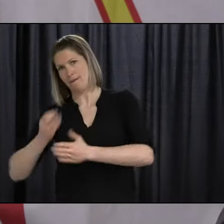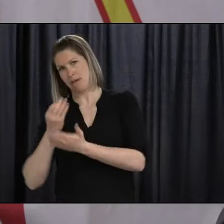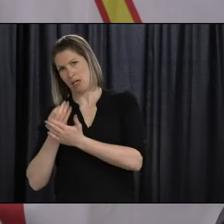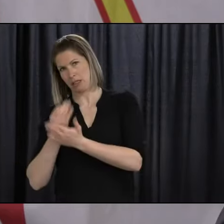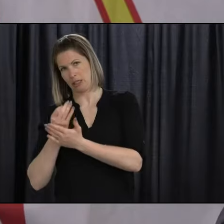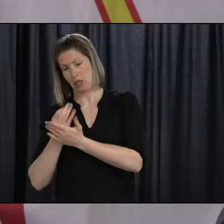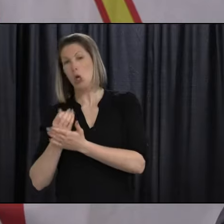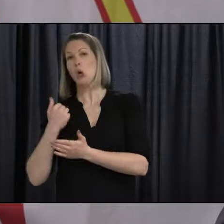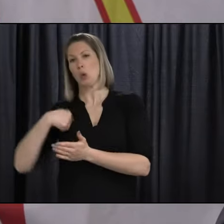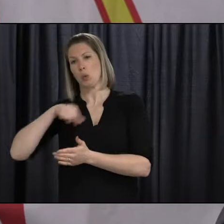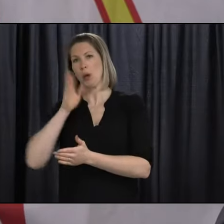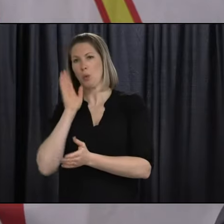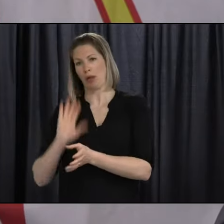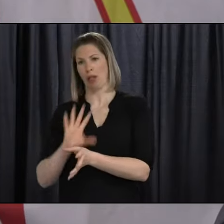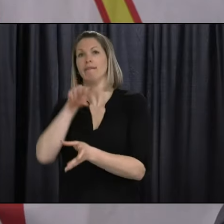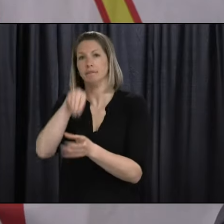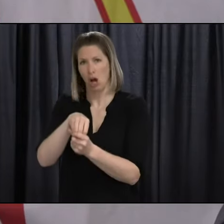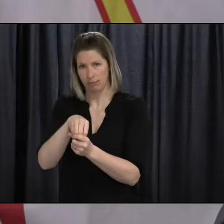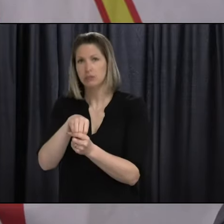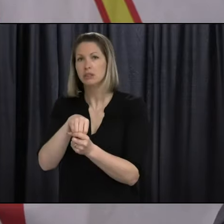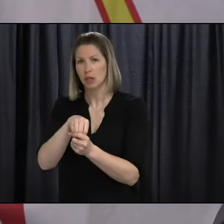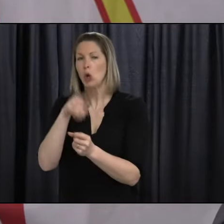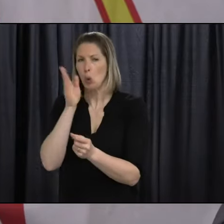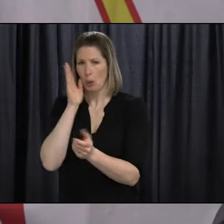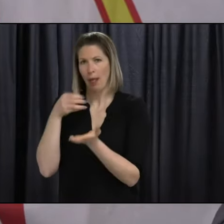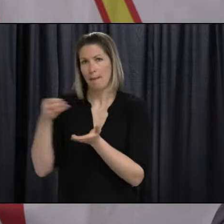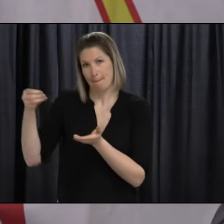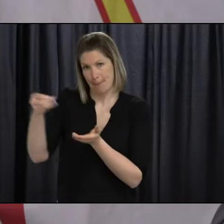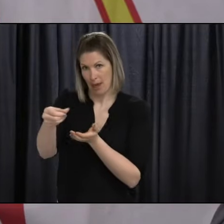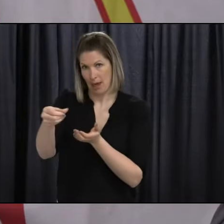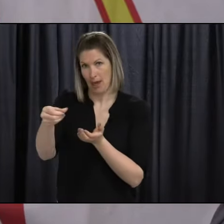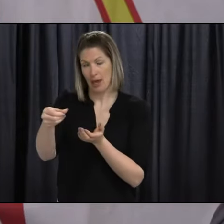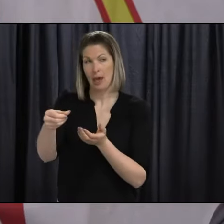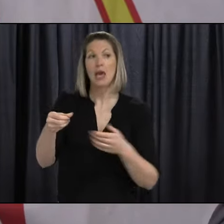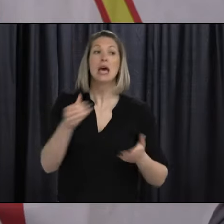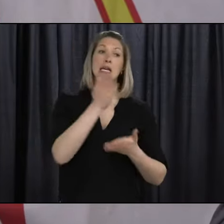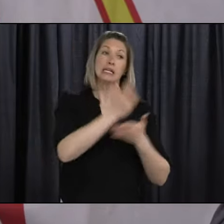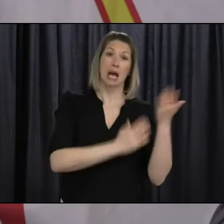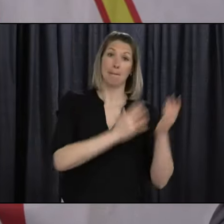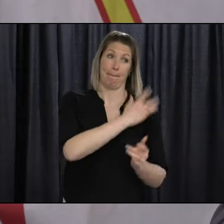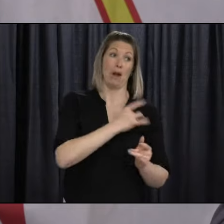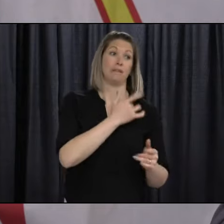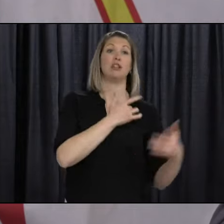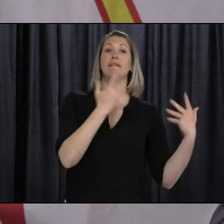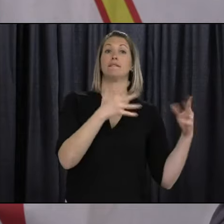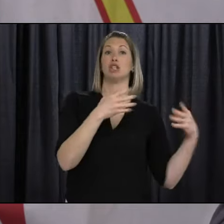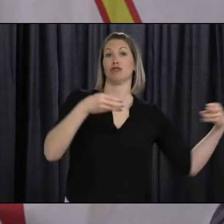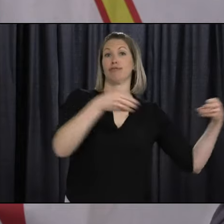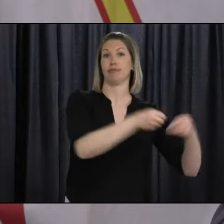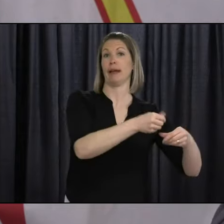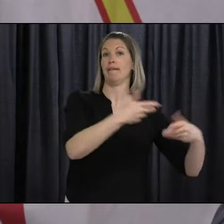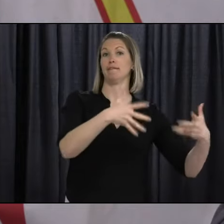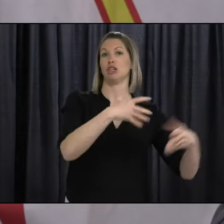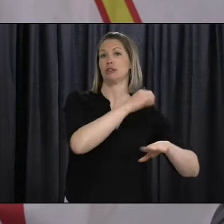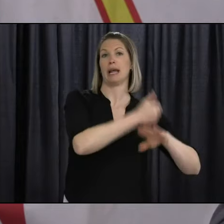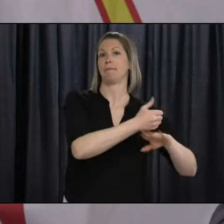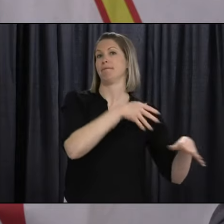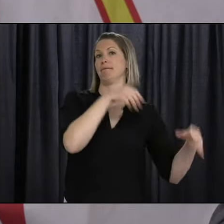will be participating. We're currently working out the details. Some provinces have already done this, and it's got their processes established.